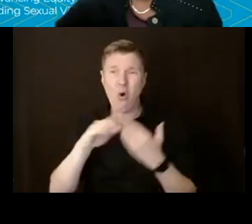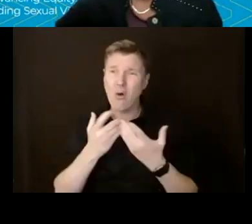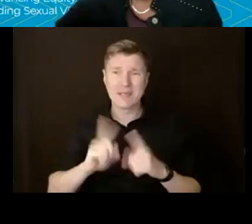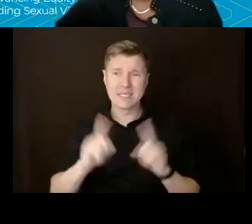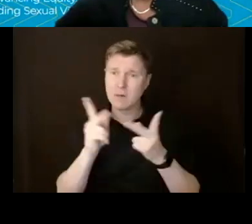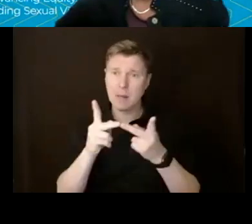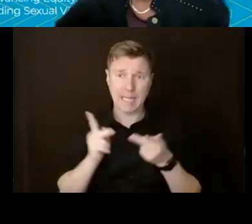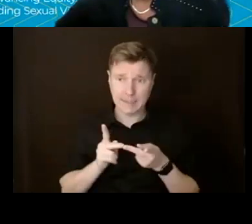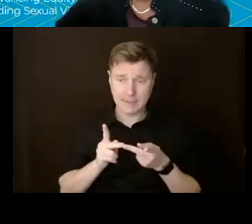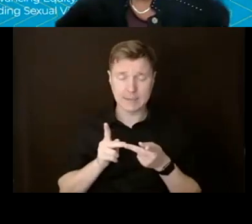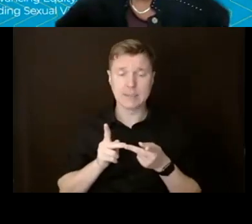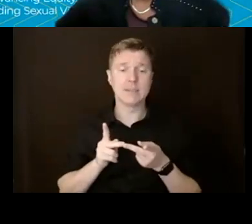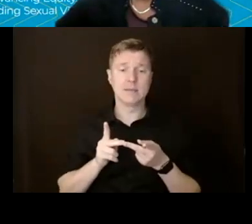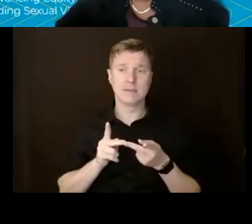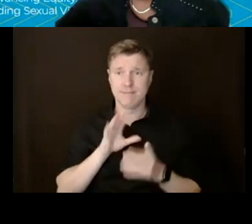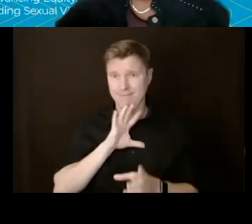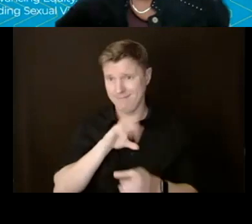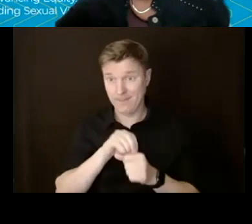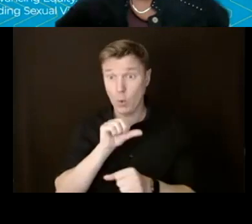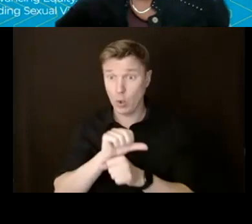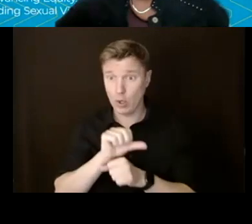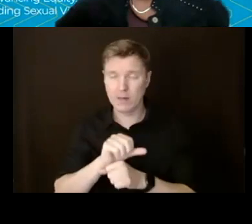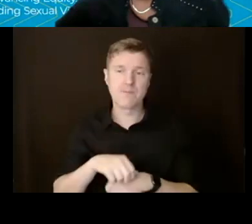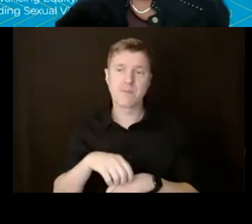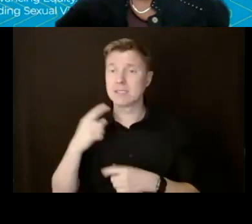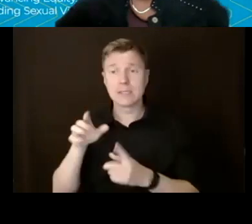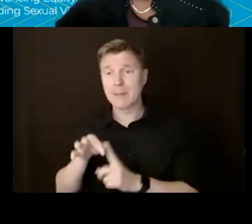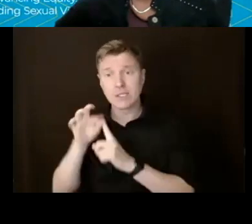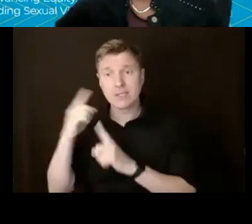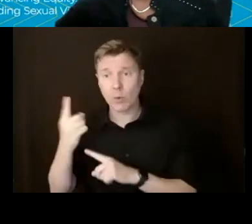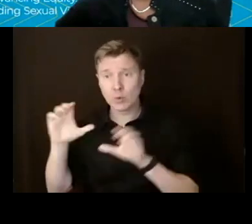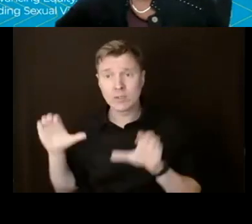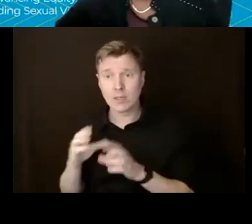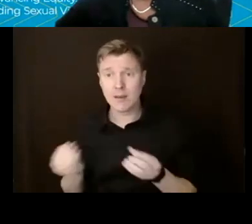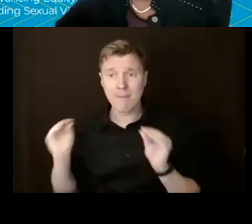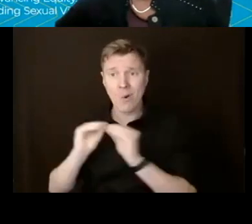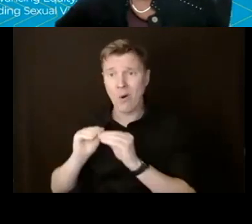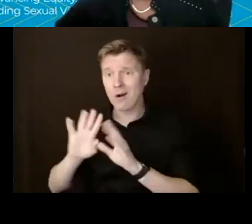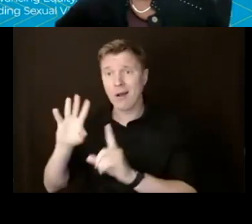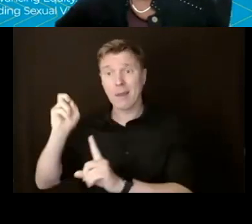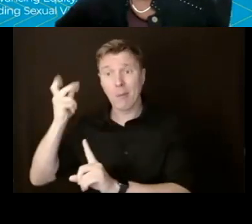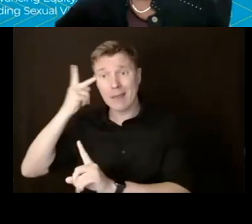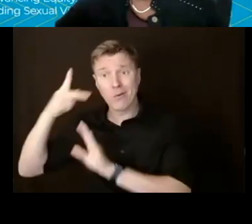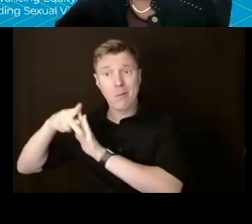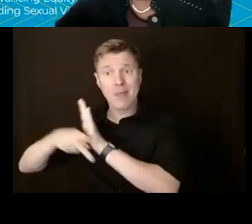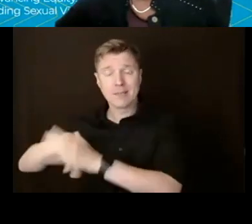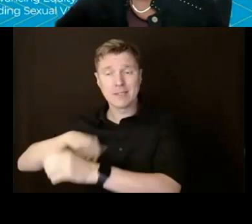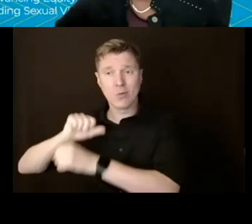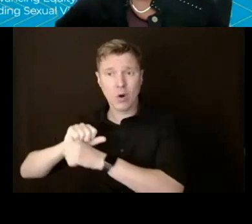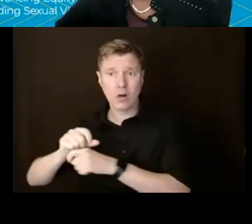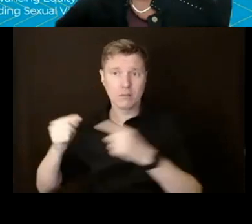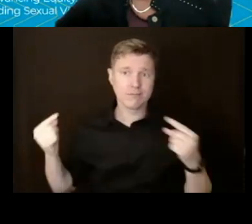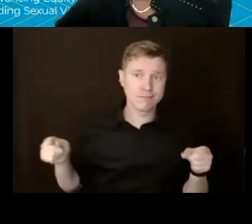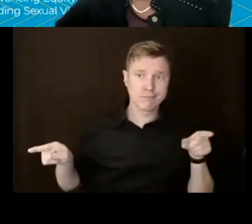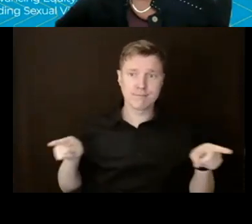places in the work, and like, especially someone who does a lot of more of like the political policy work, it